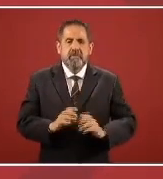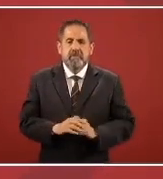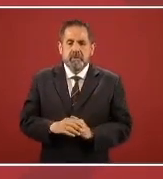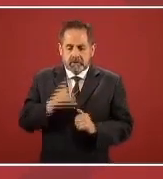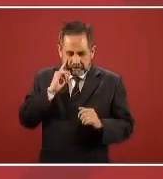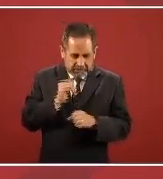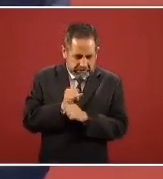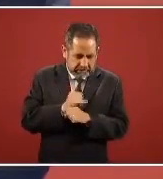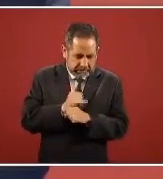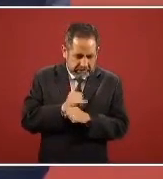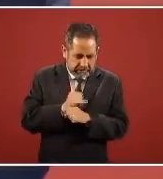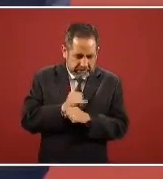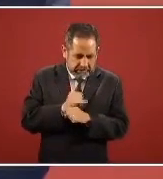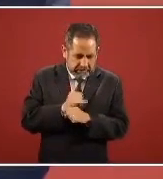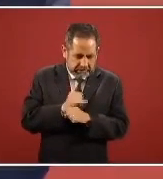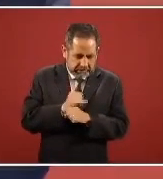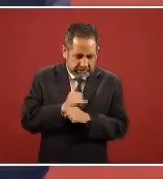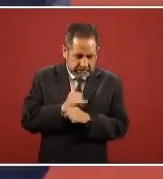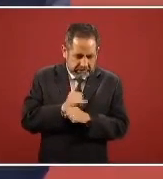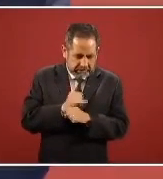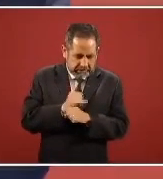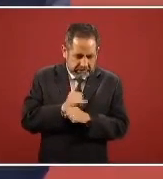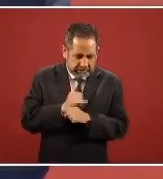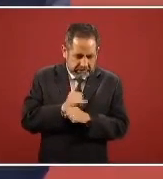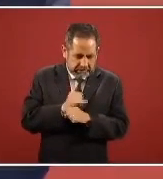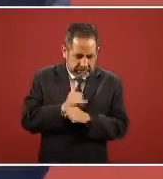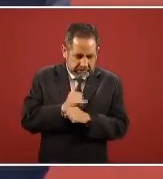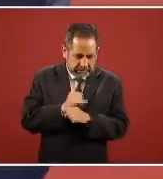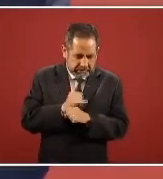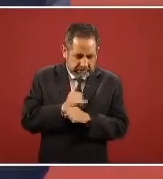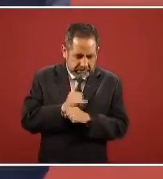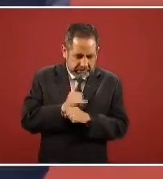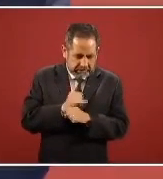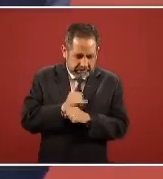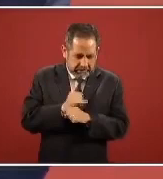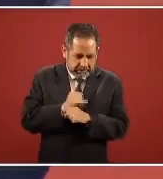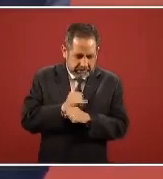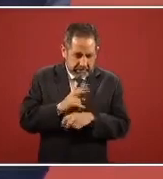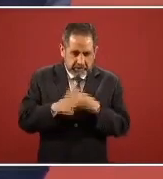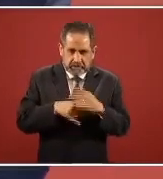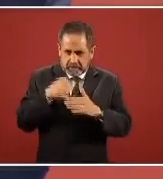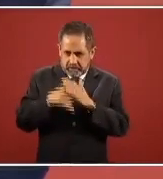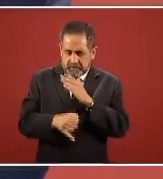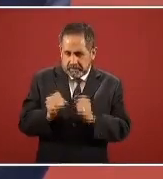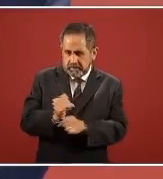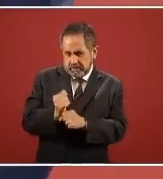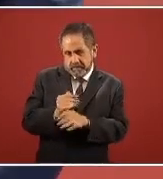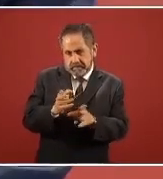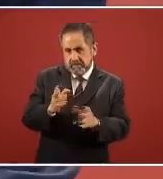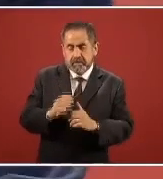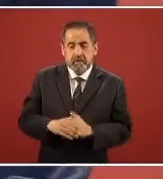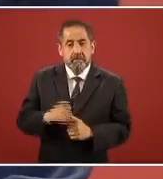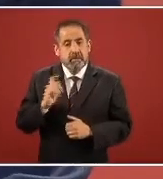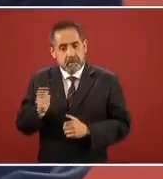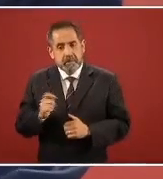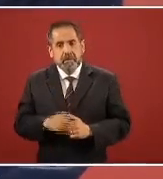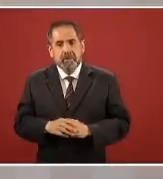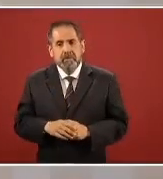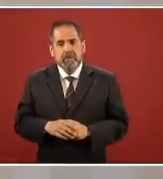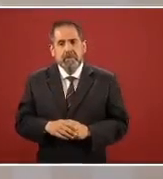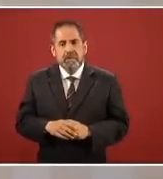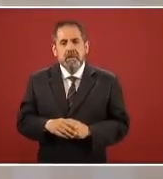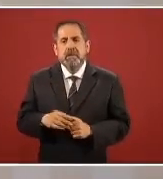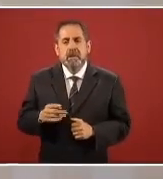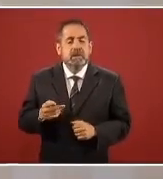hacer la investigación. But that corresponds to you to make that investigation. Entonces, so ¿qué es lo